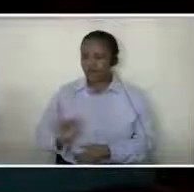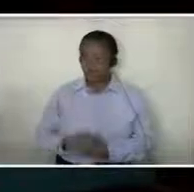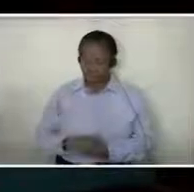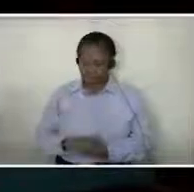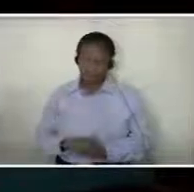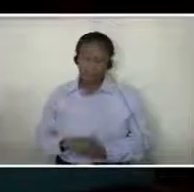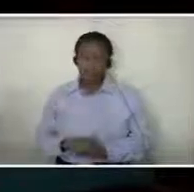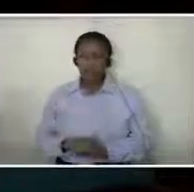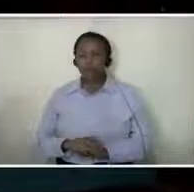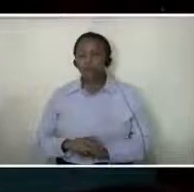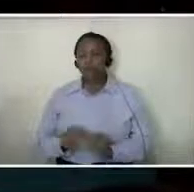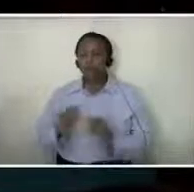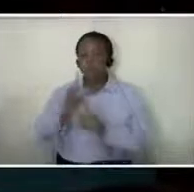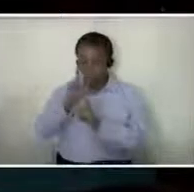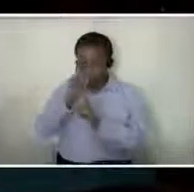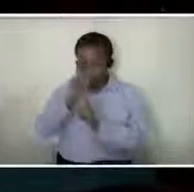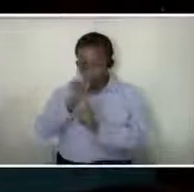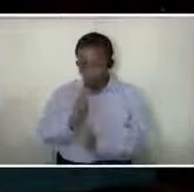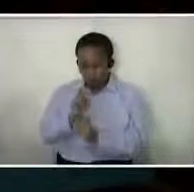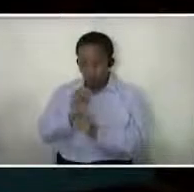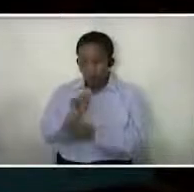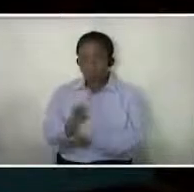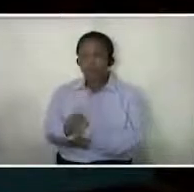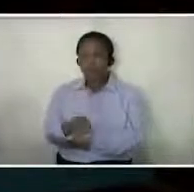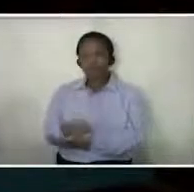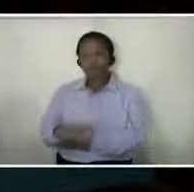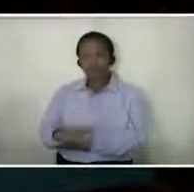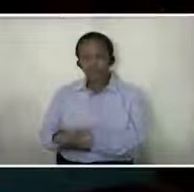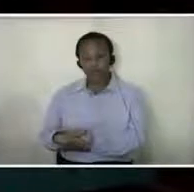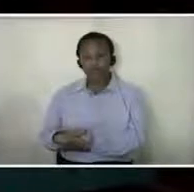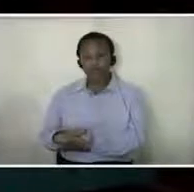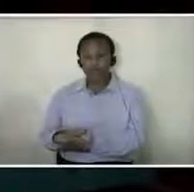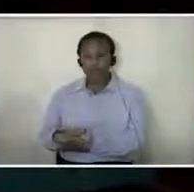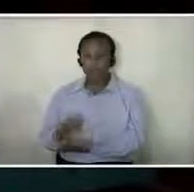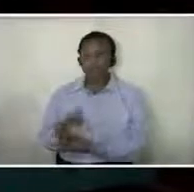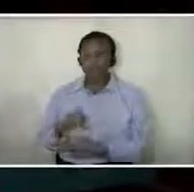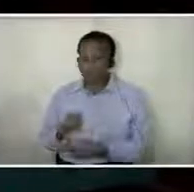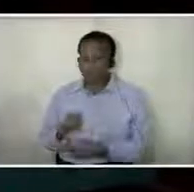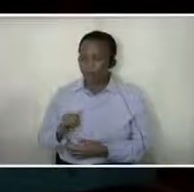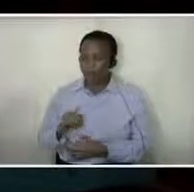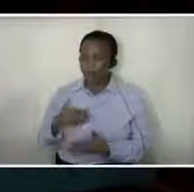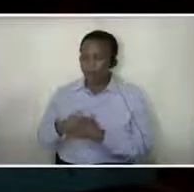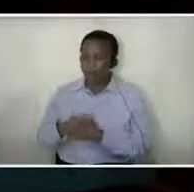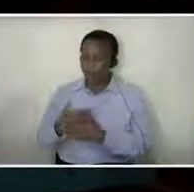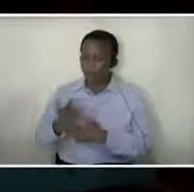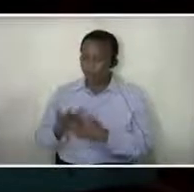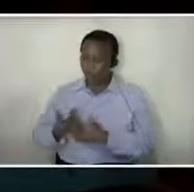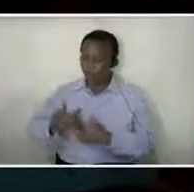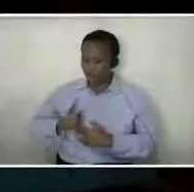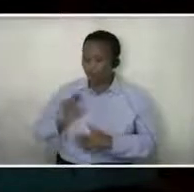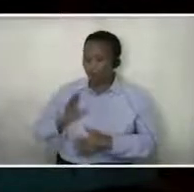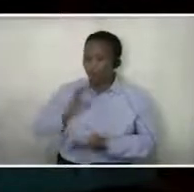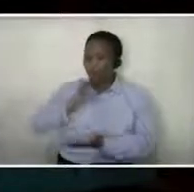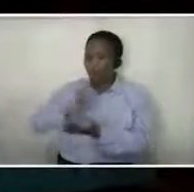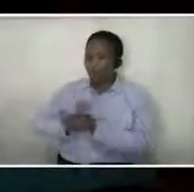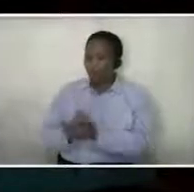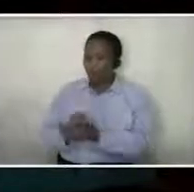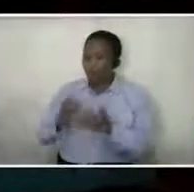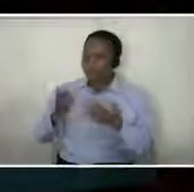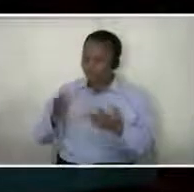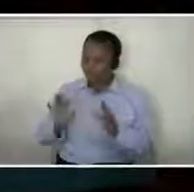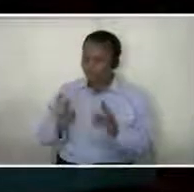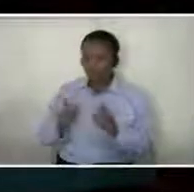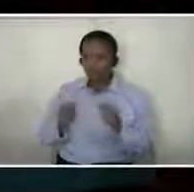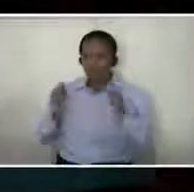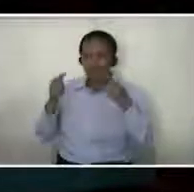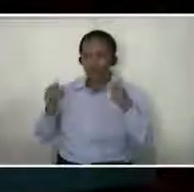The Honorable MEC will come after me. He will confirm that this was a finding of the Auditor General